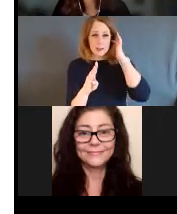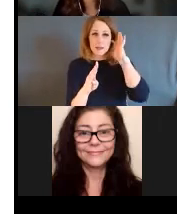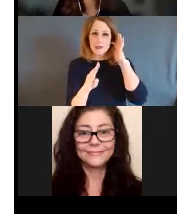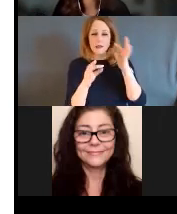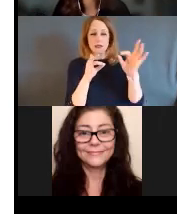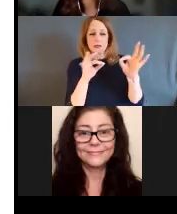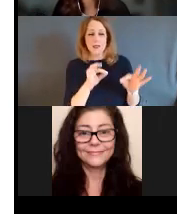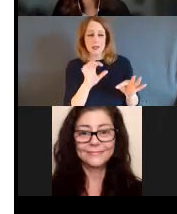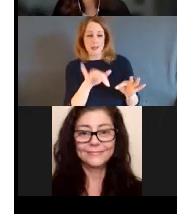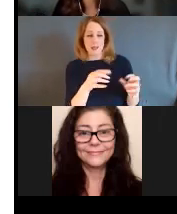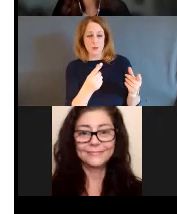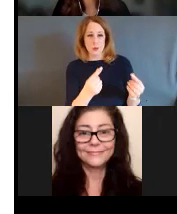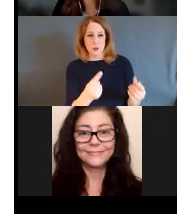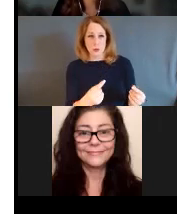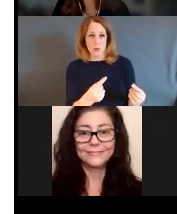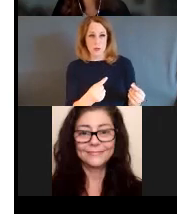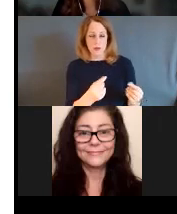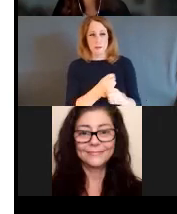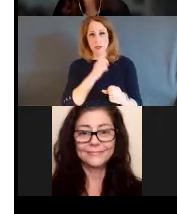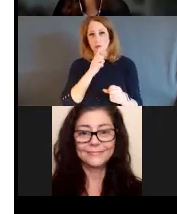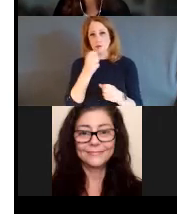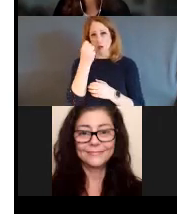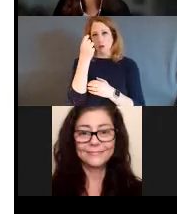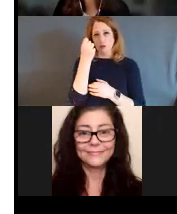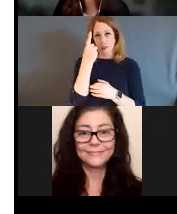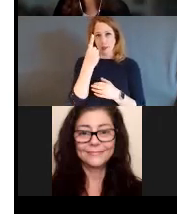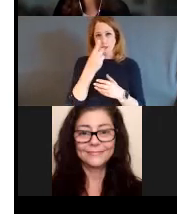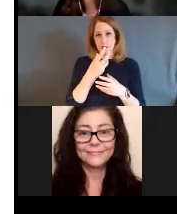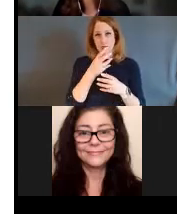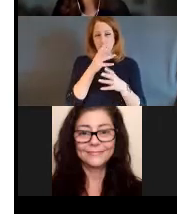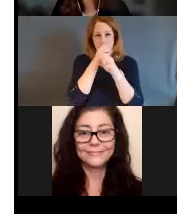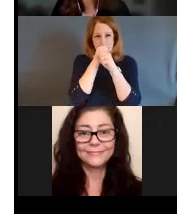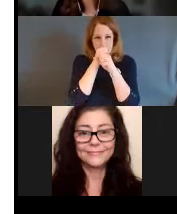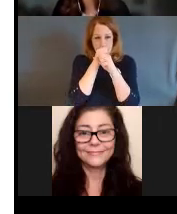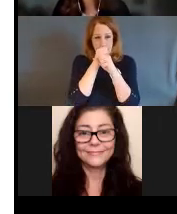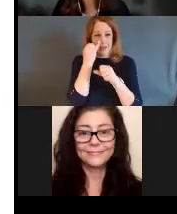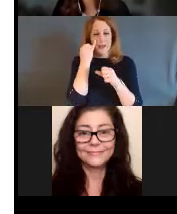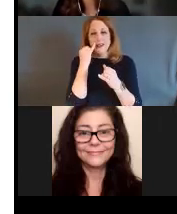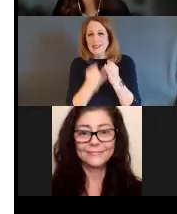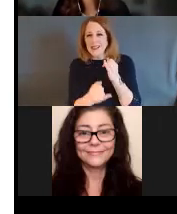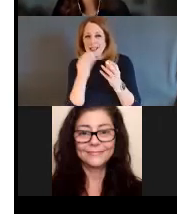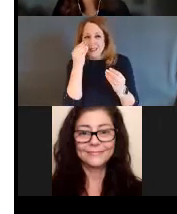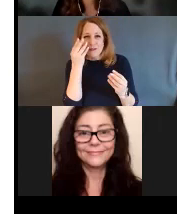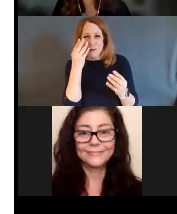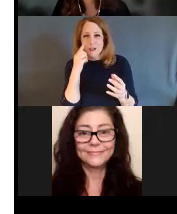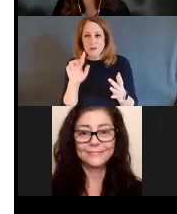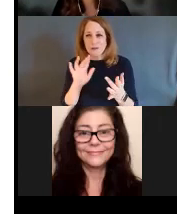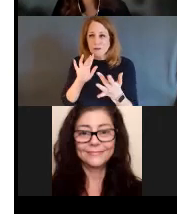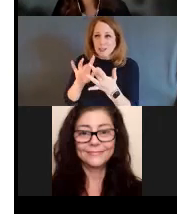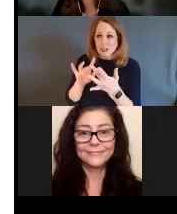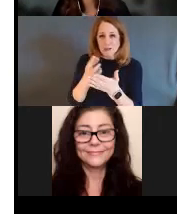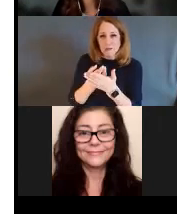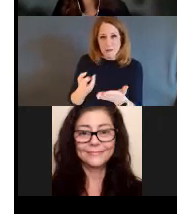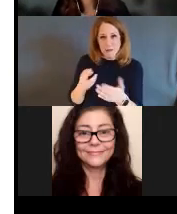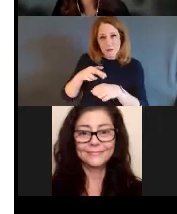you're doing, making sure that they understand confidentiality. If there's any last information they need on reaching out to the referral sources that